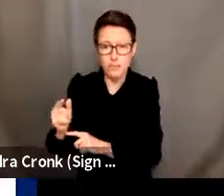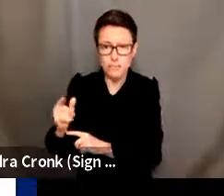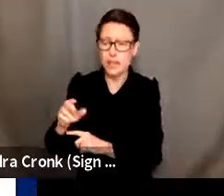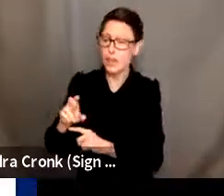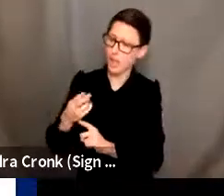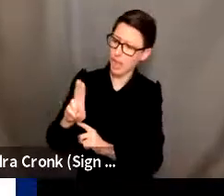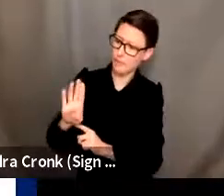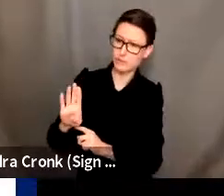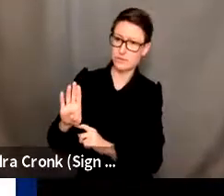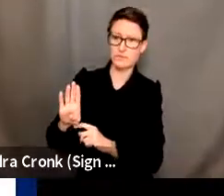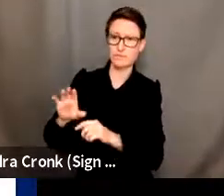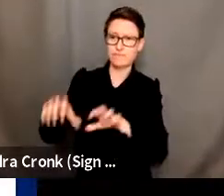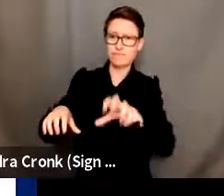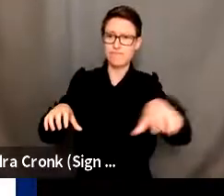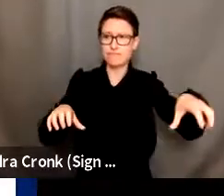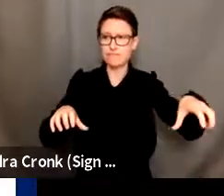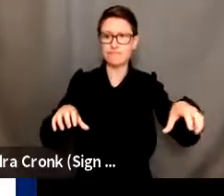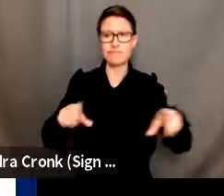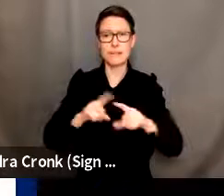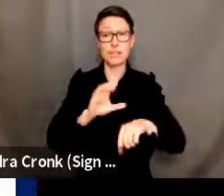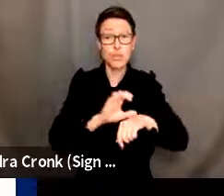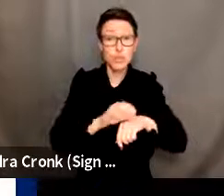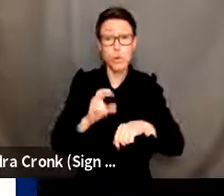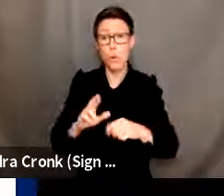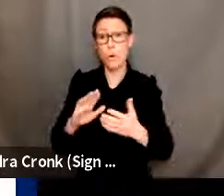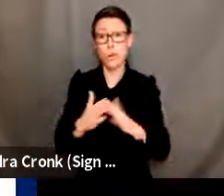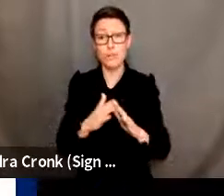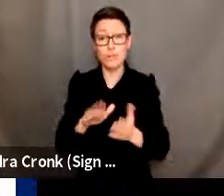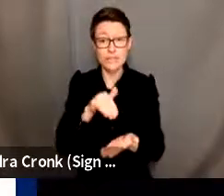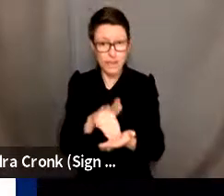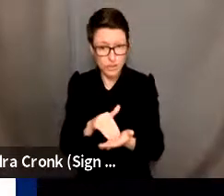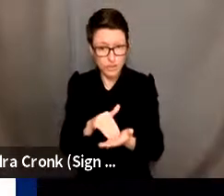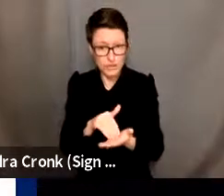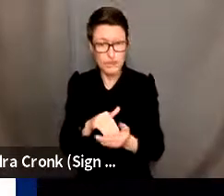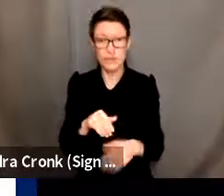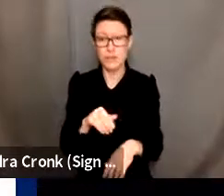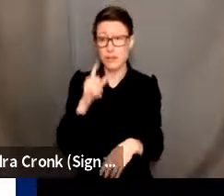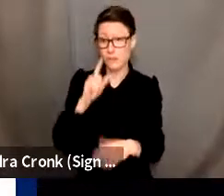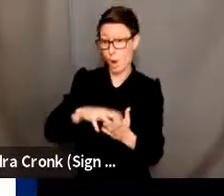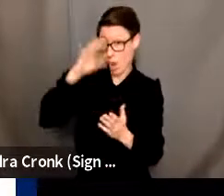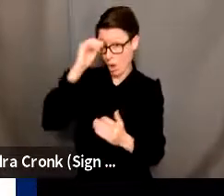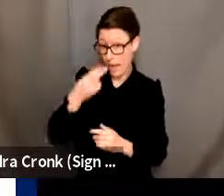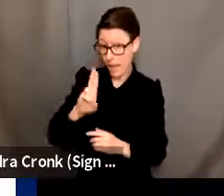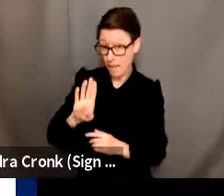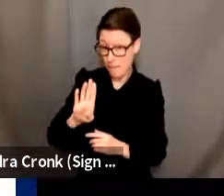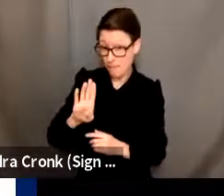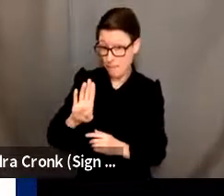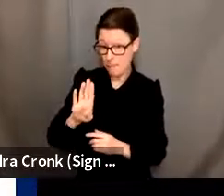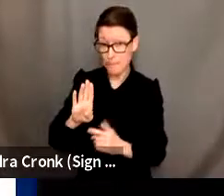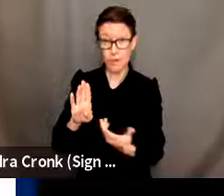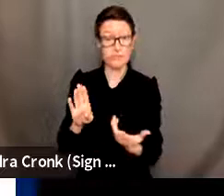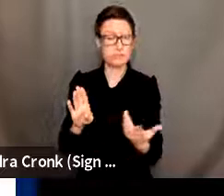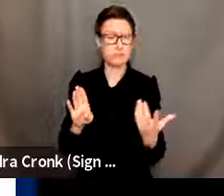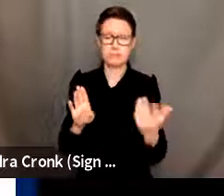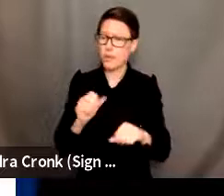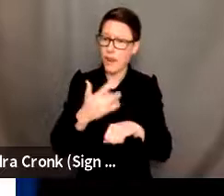at community centers across the city, like I mentioned. For learning hubs, you can be available for as many days per week,